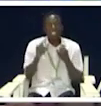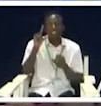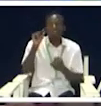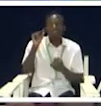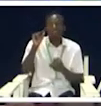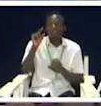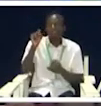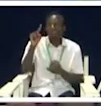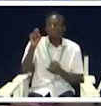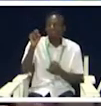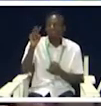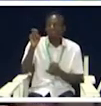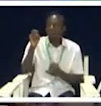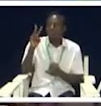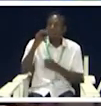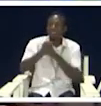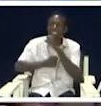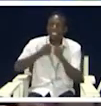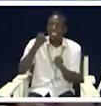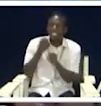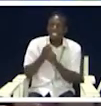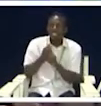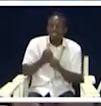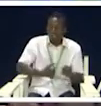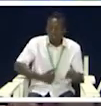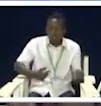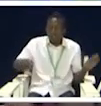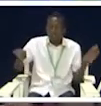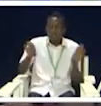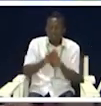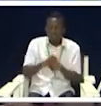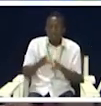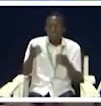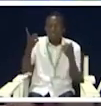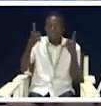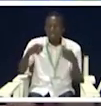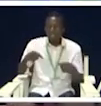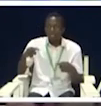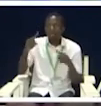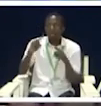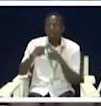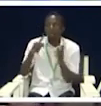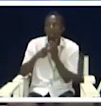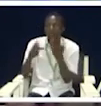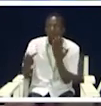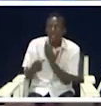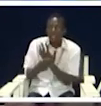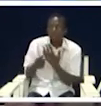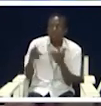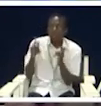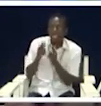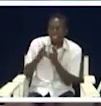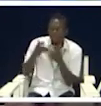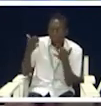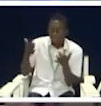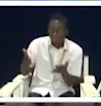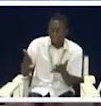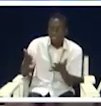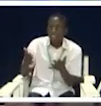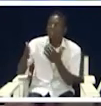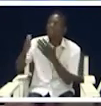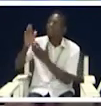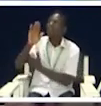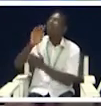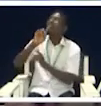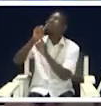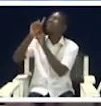of barrenness. They attended several Holy Ghost services and Shiloh Hour programs. Last year, God